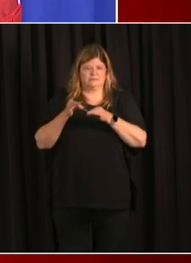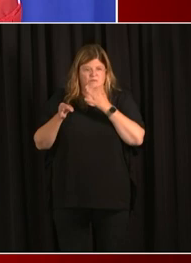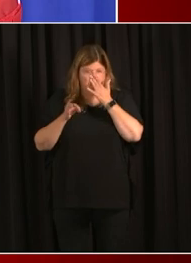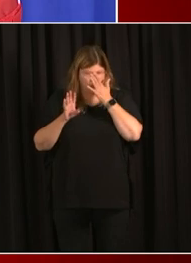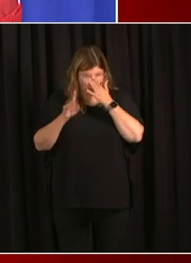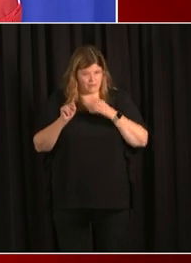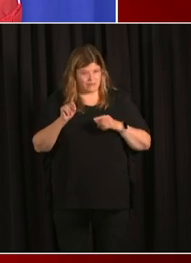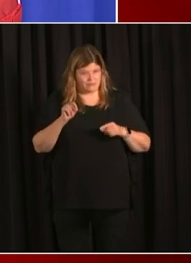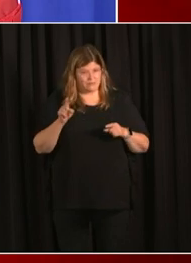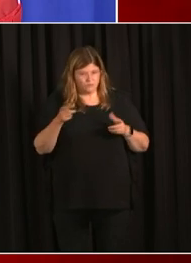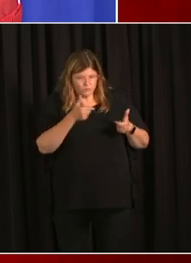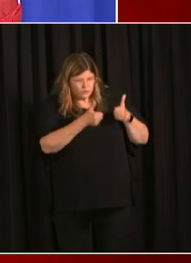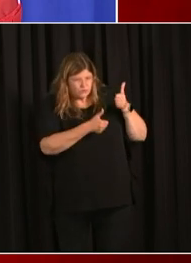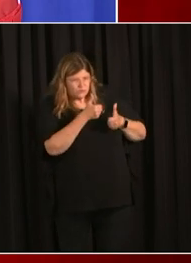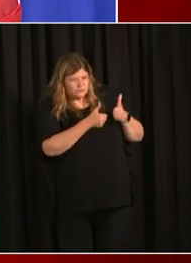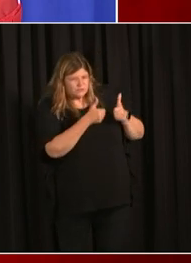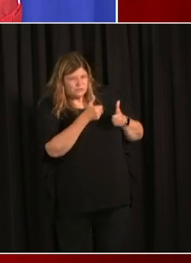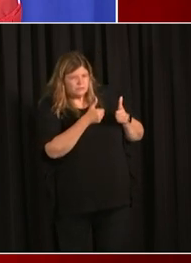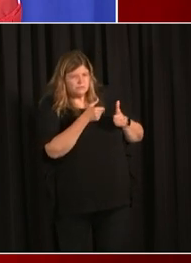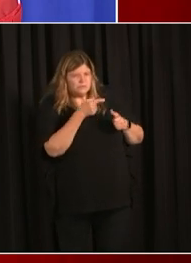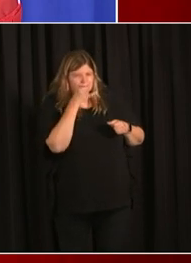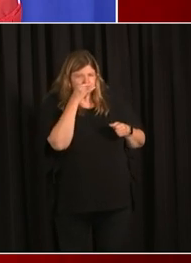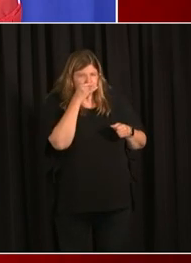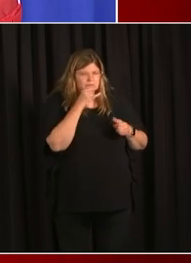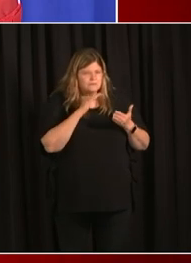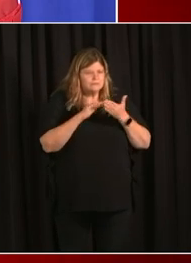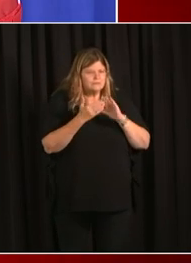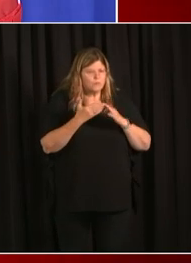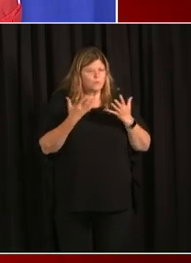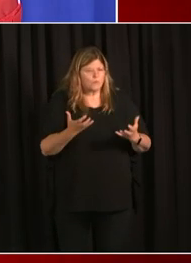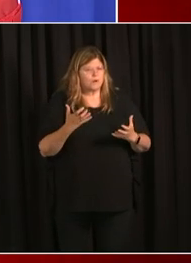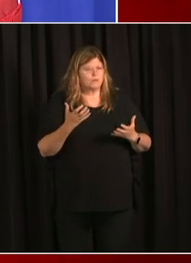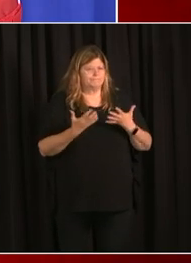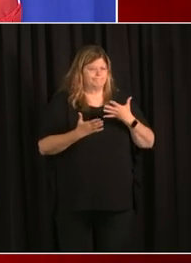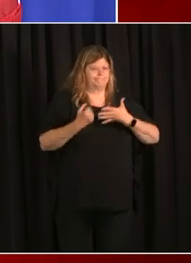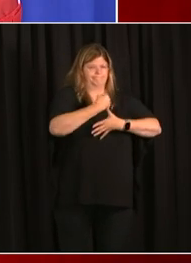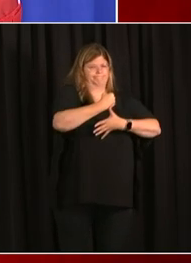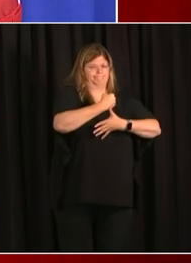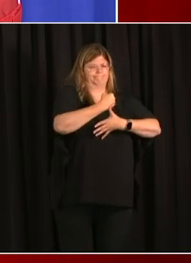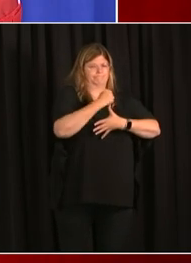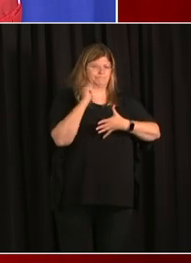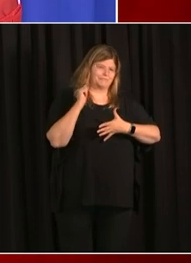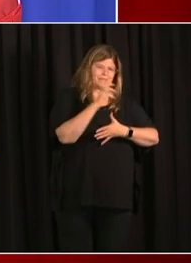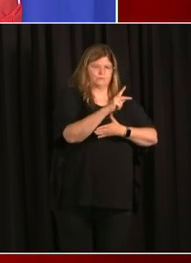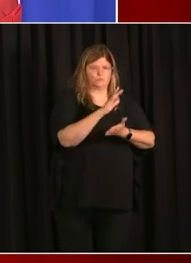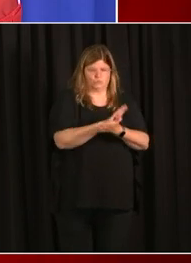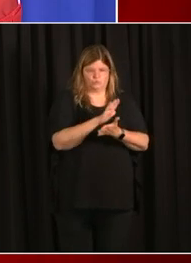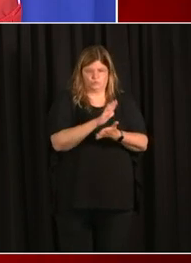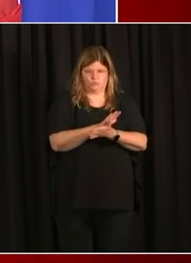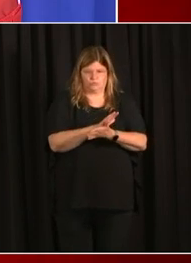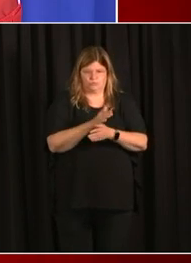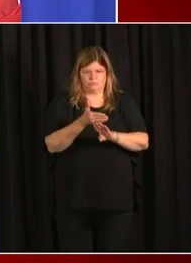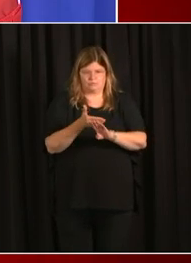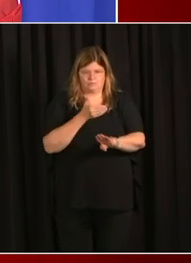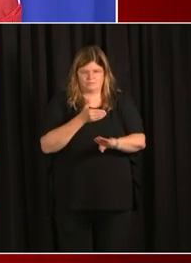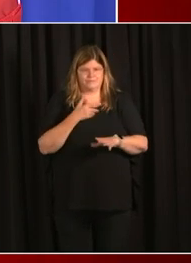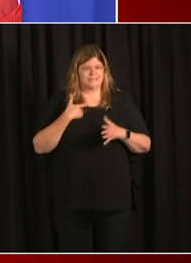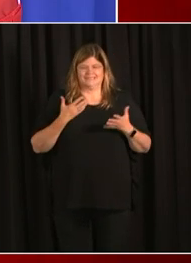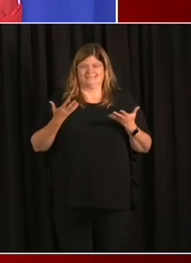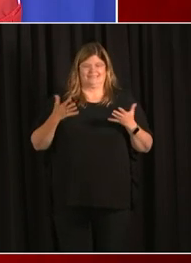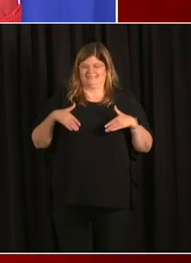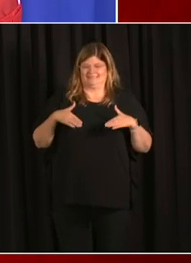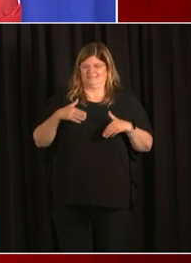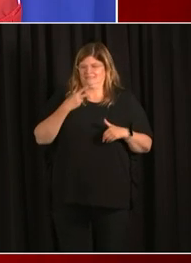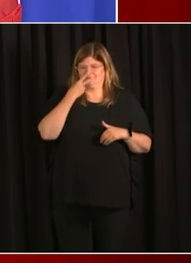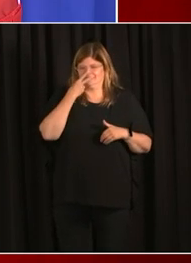would want to prioritize to have returned back before that hybrid model? Not having seen the proposals,